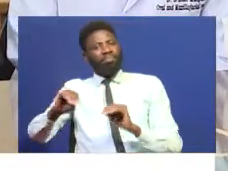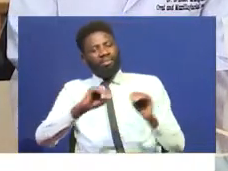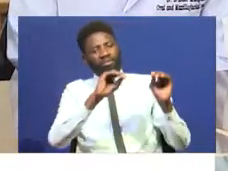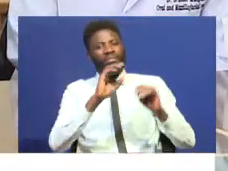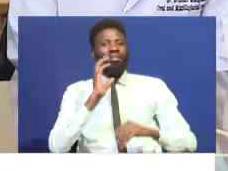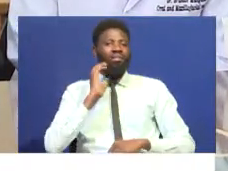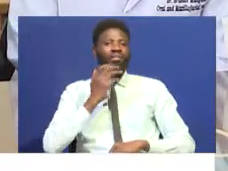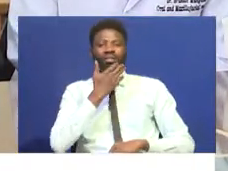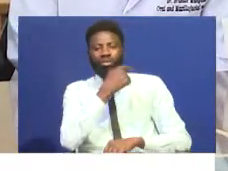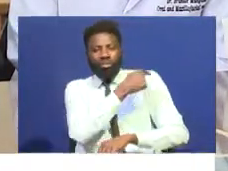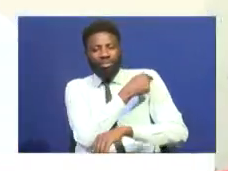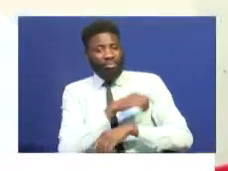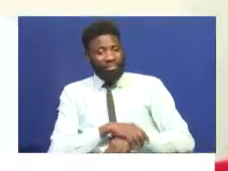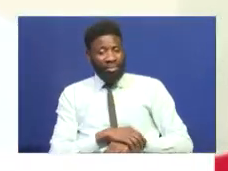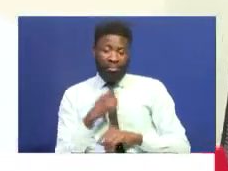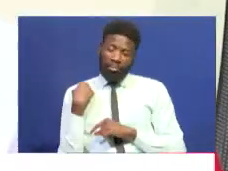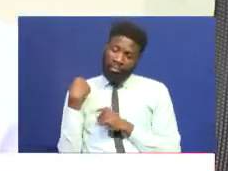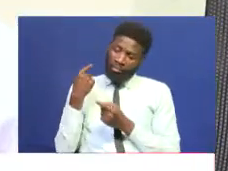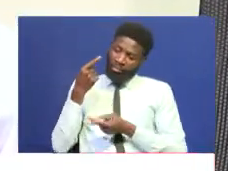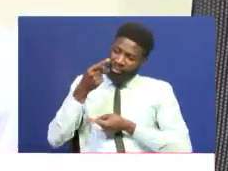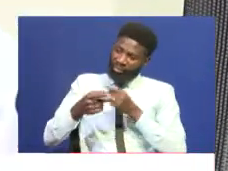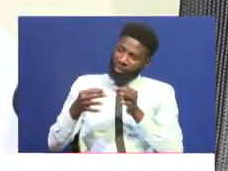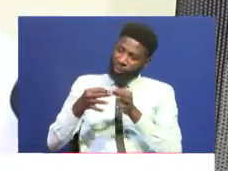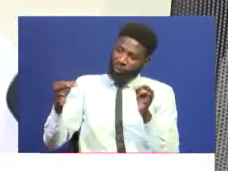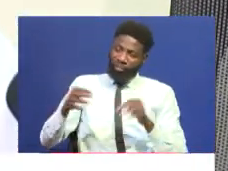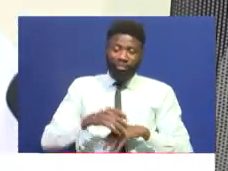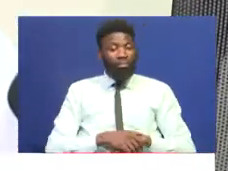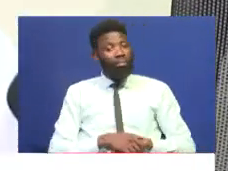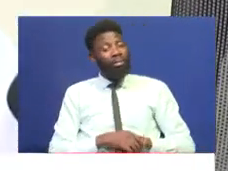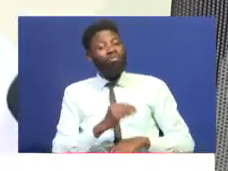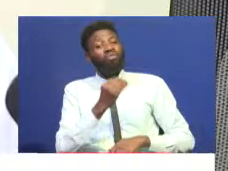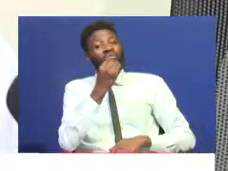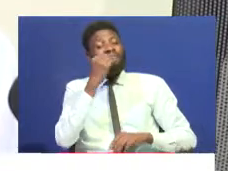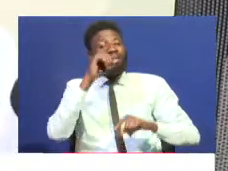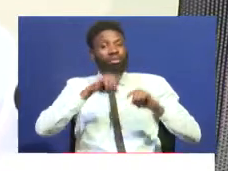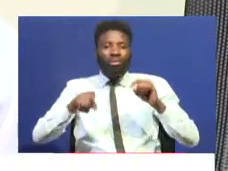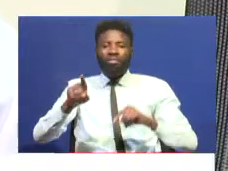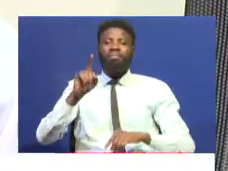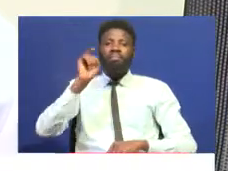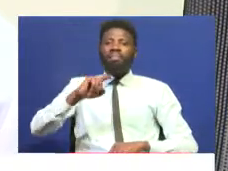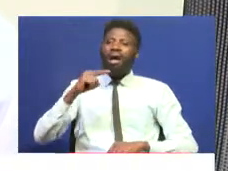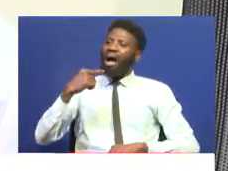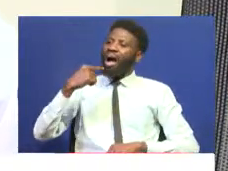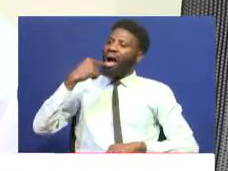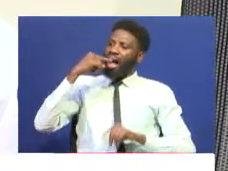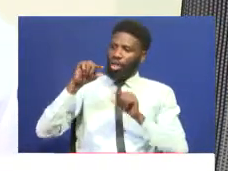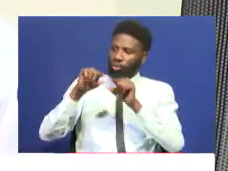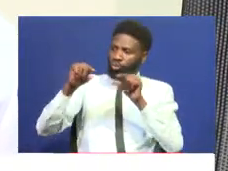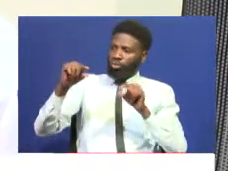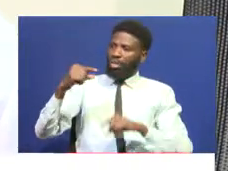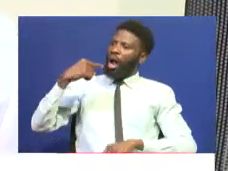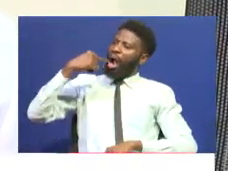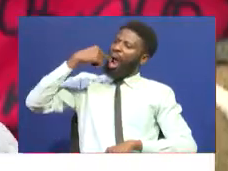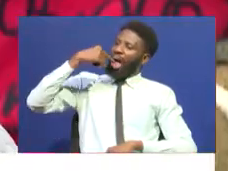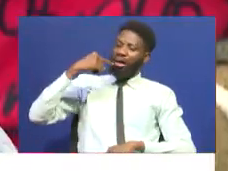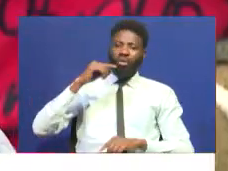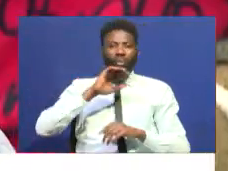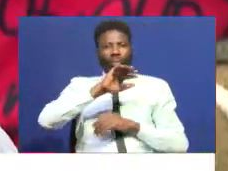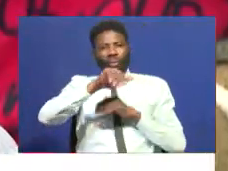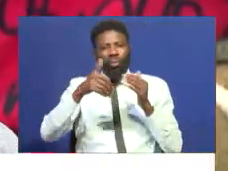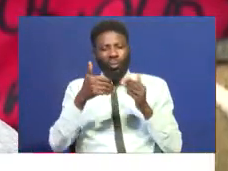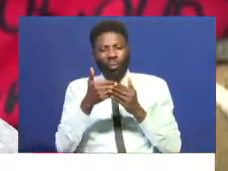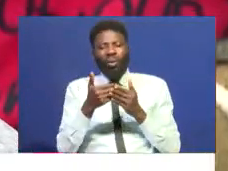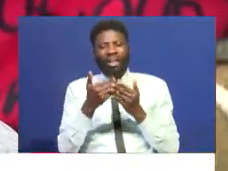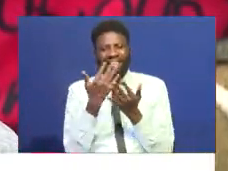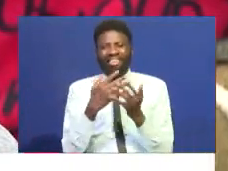long and painful. I had to put a feeding tube through his mouth to allow him to feed because he had no oral functions. All the tissues on